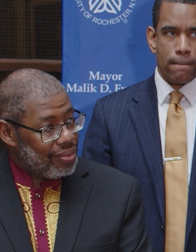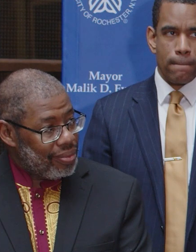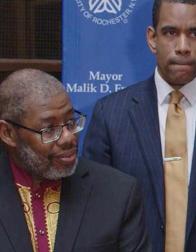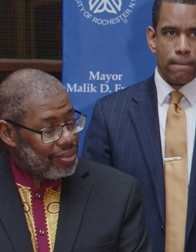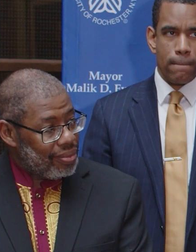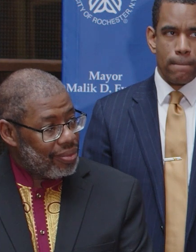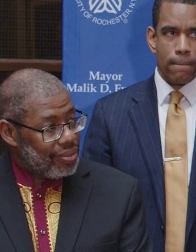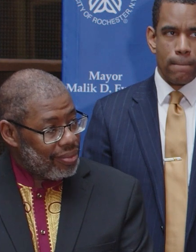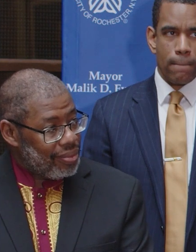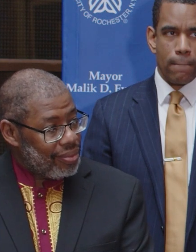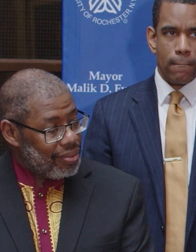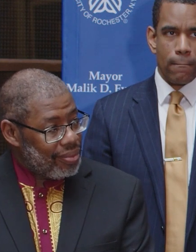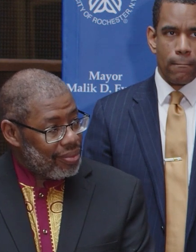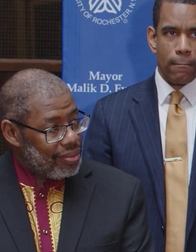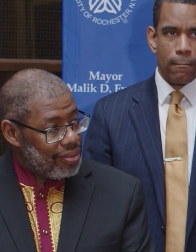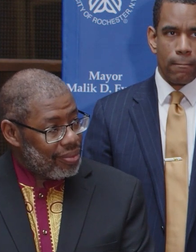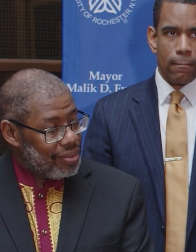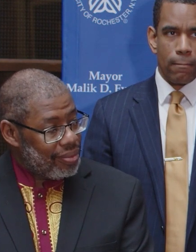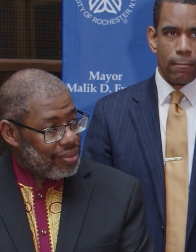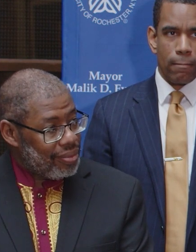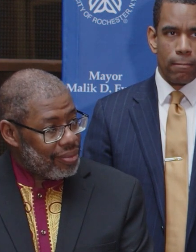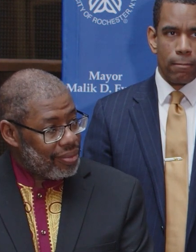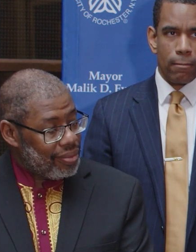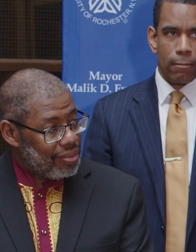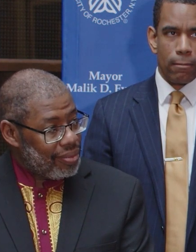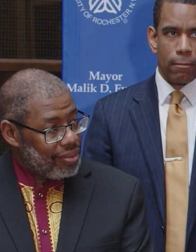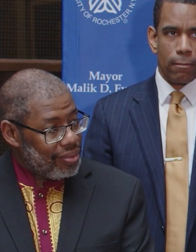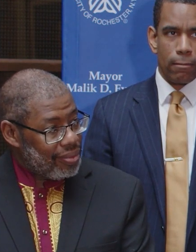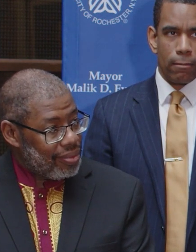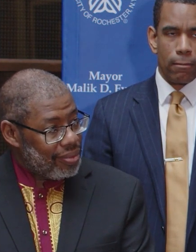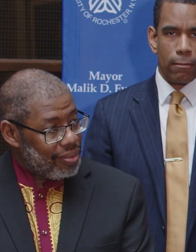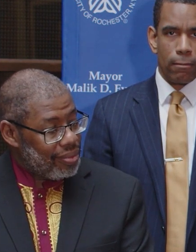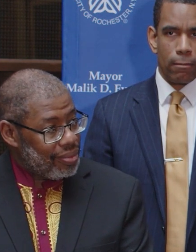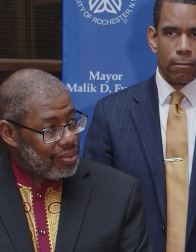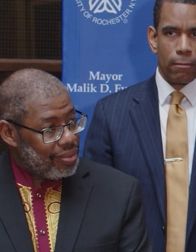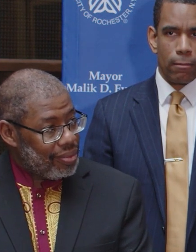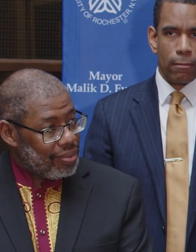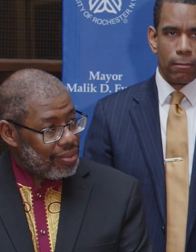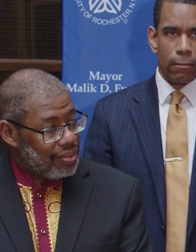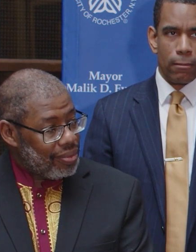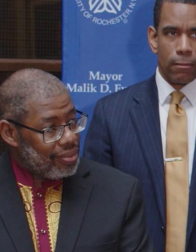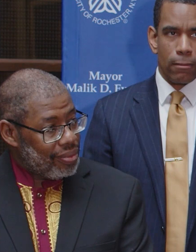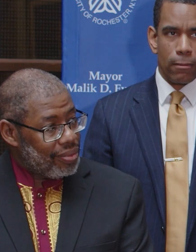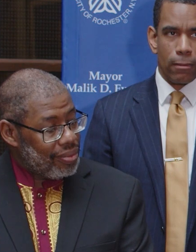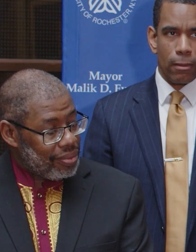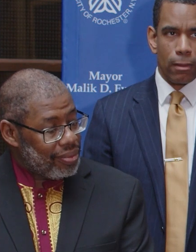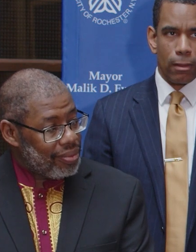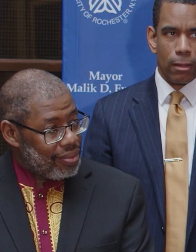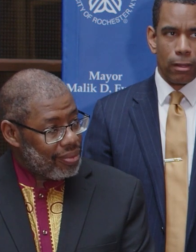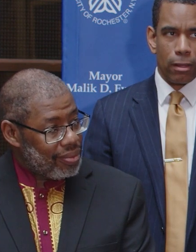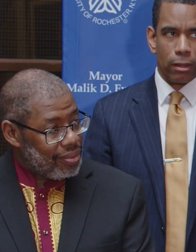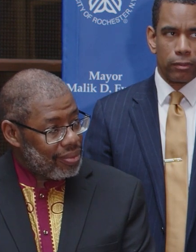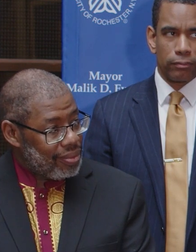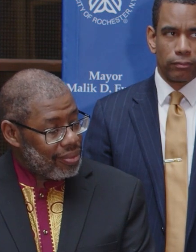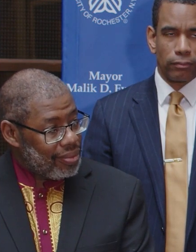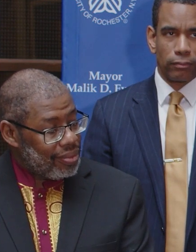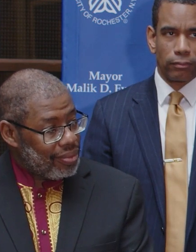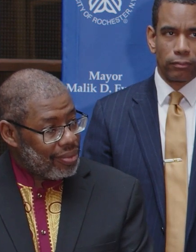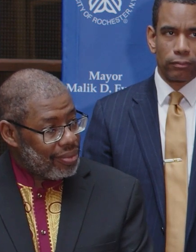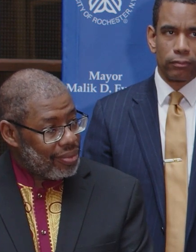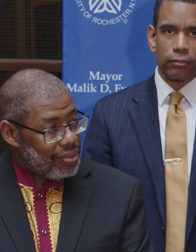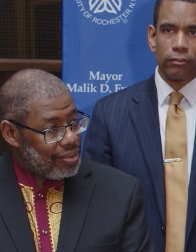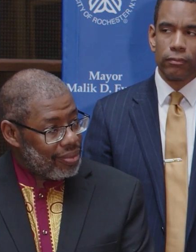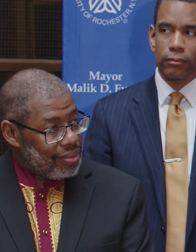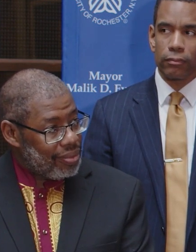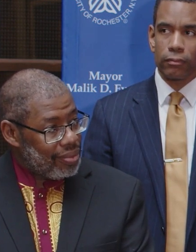July 22nd, and then on August 5th to the Pan-African Fest at Highland Bowl. And then we're going to go